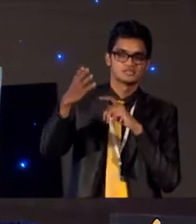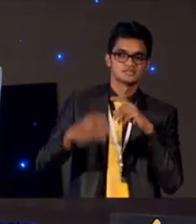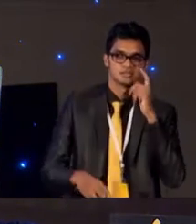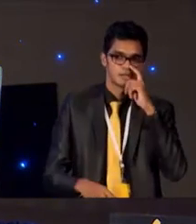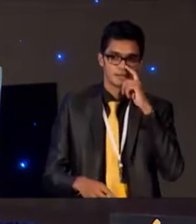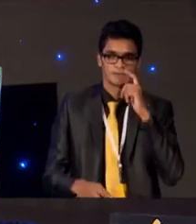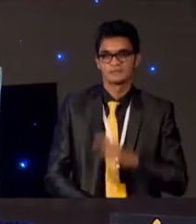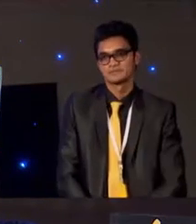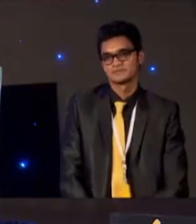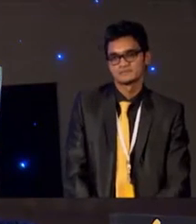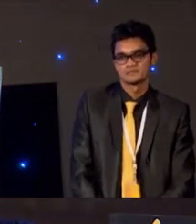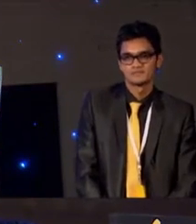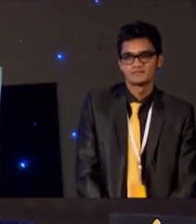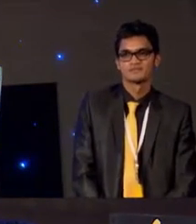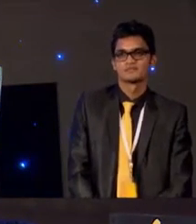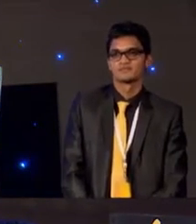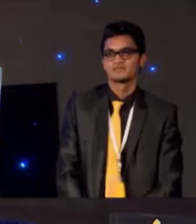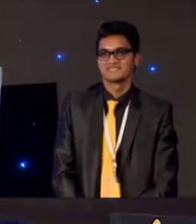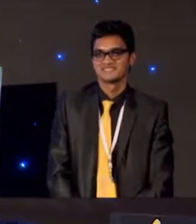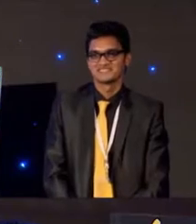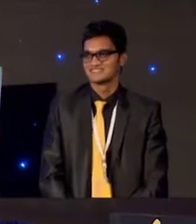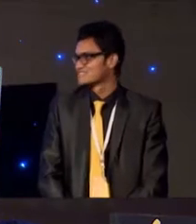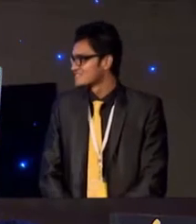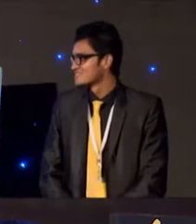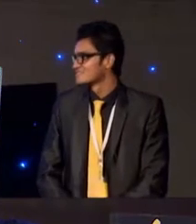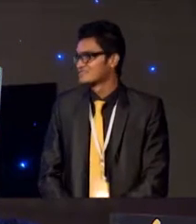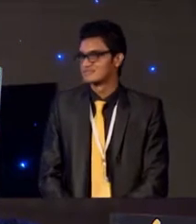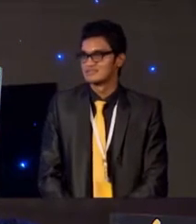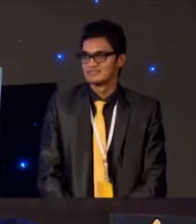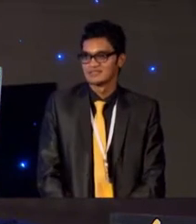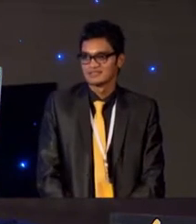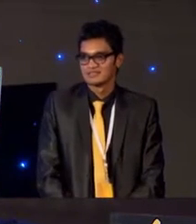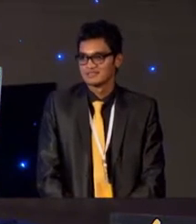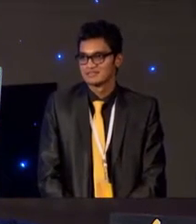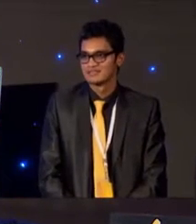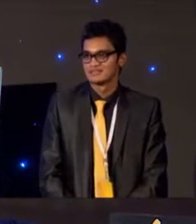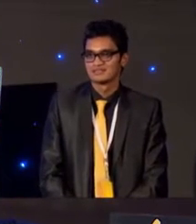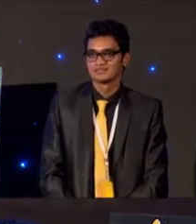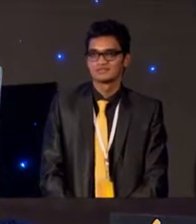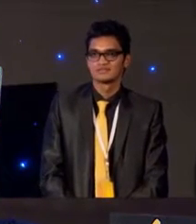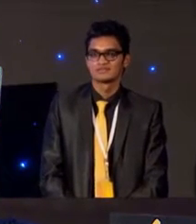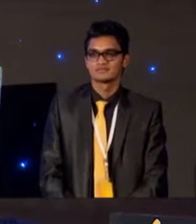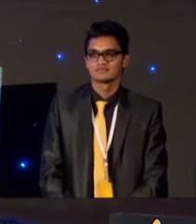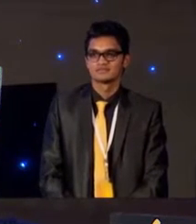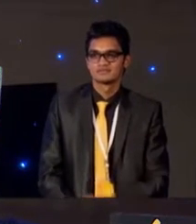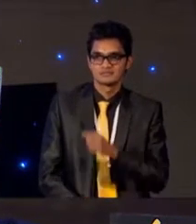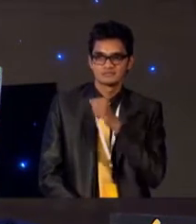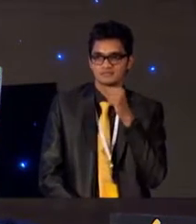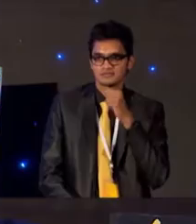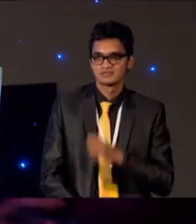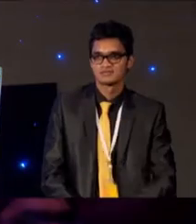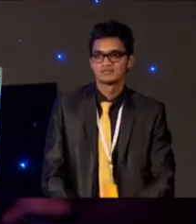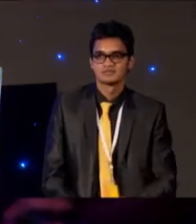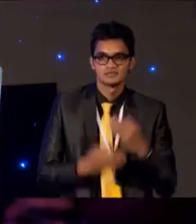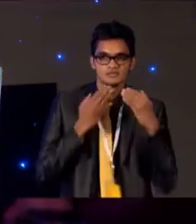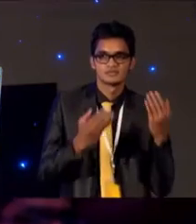Somebody there, okay. And I promised you this thing, so you will get the last question, okay? Next, the microphone will come up front, please. Yeah. Thank you